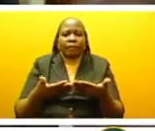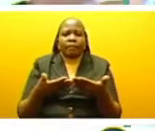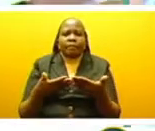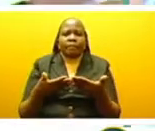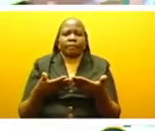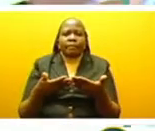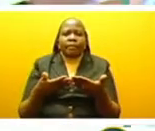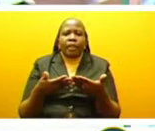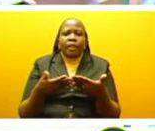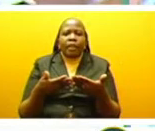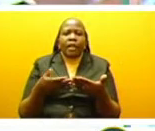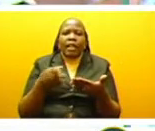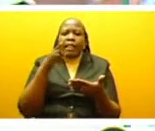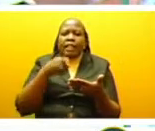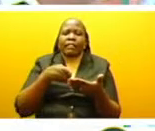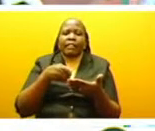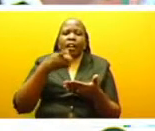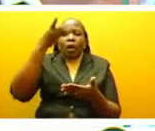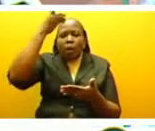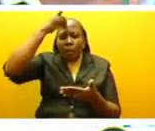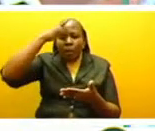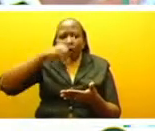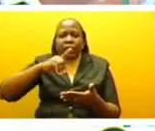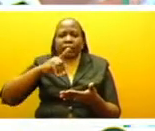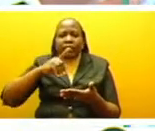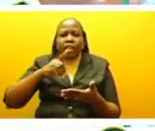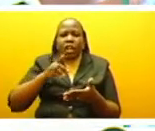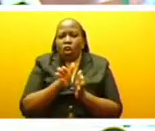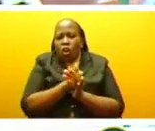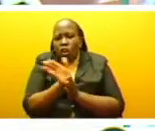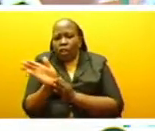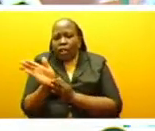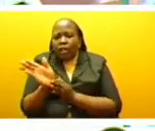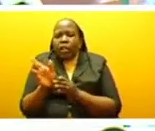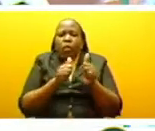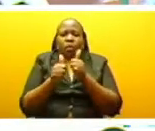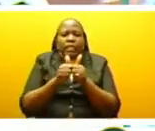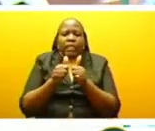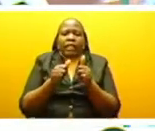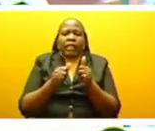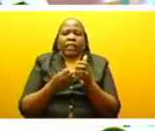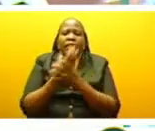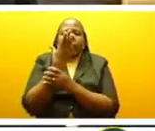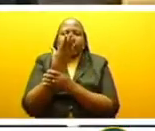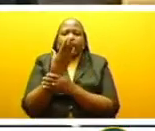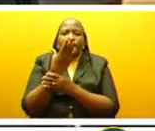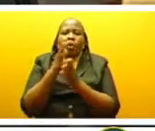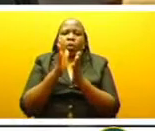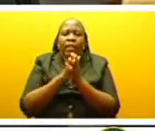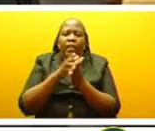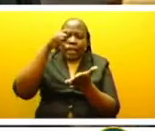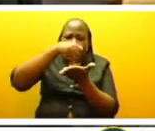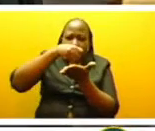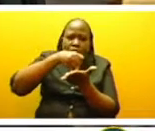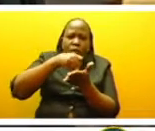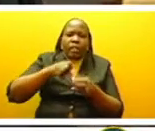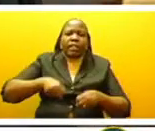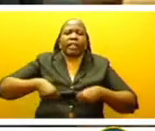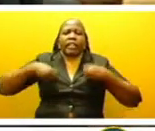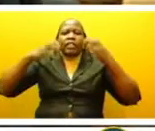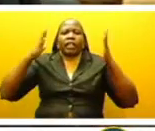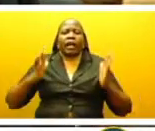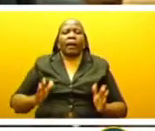that there is that policy organ which is then constituted of the commissioners, including the chairperson, which